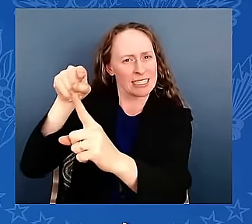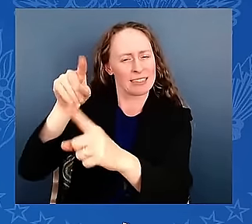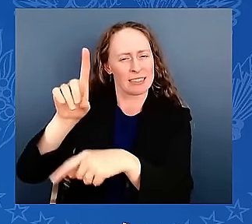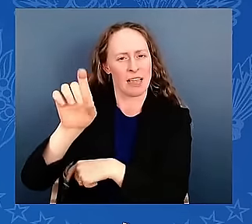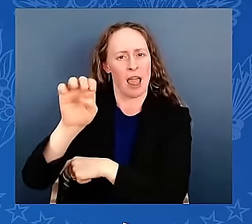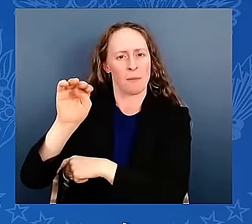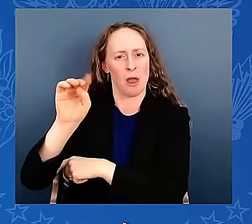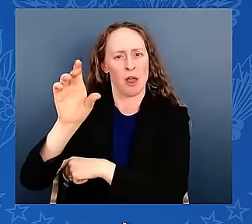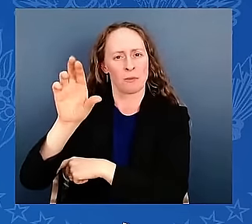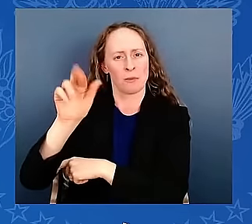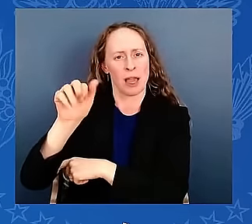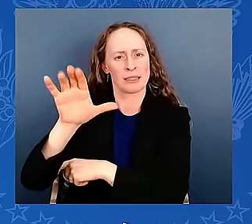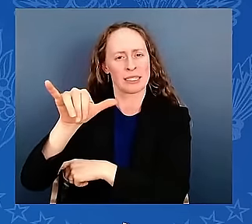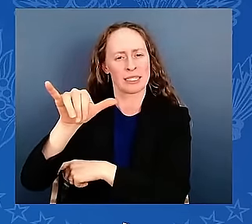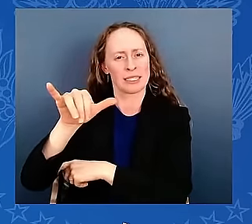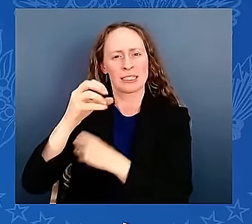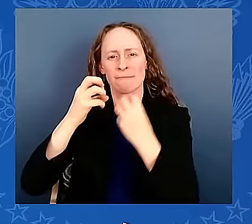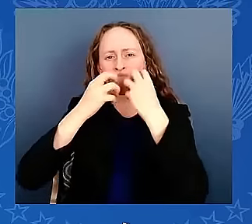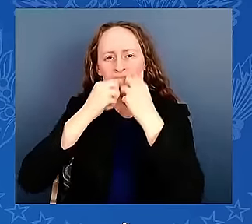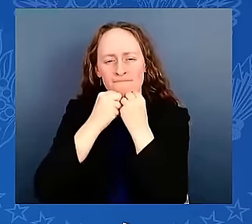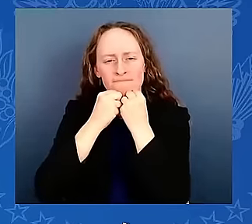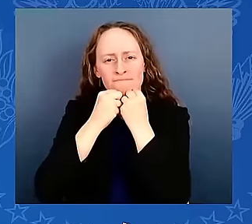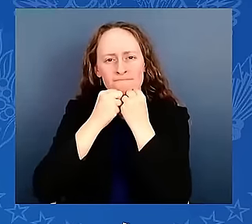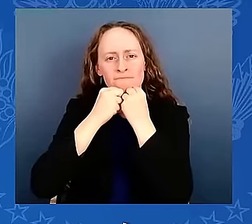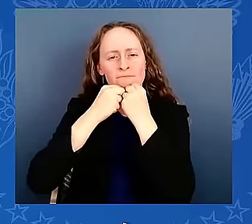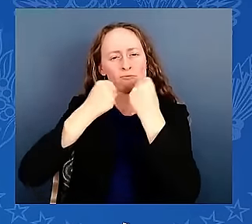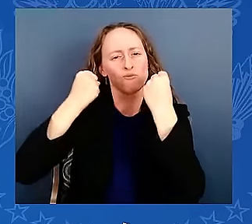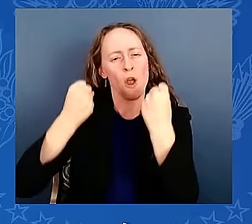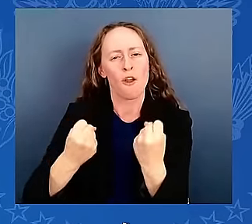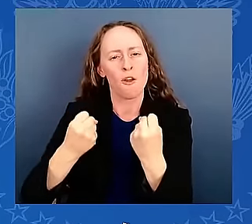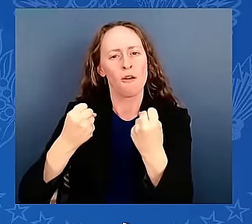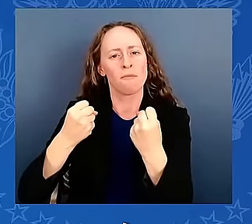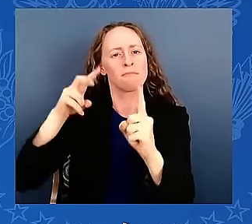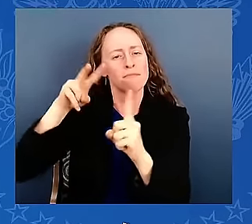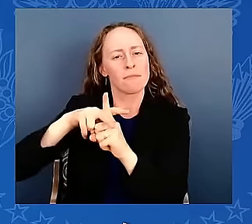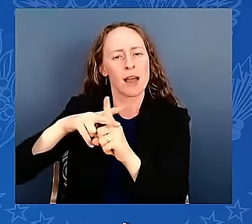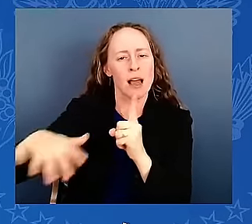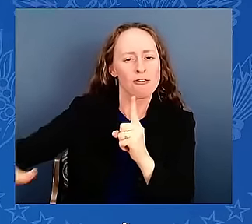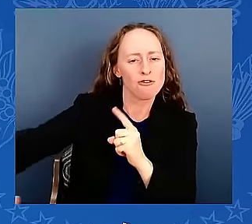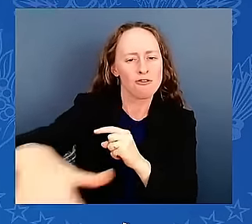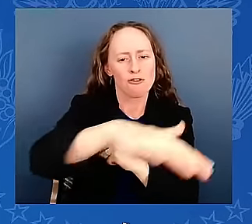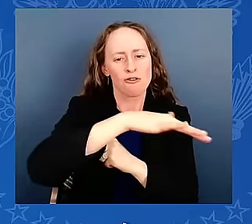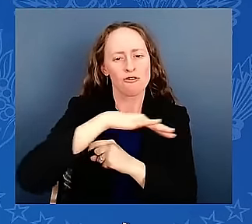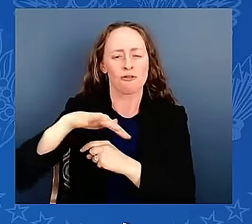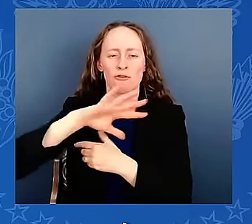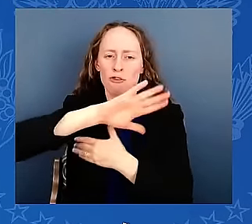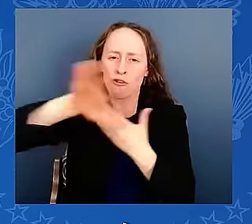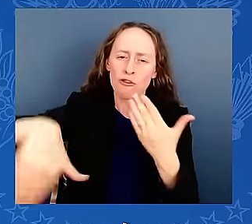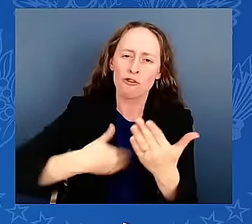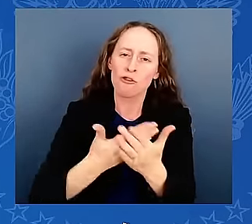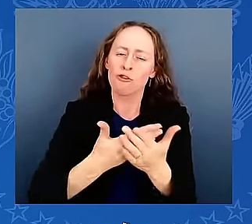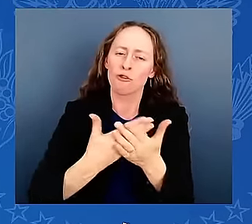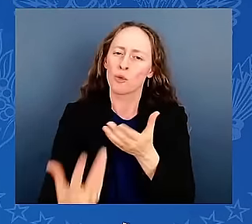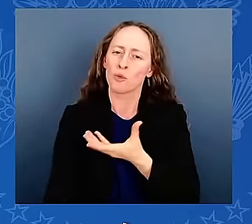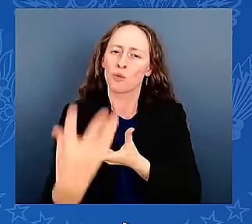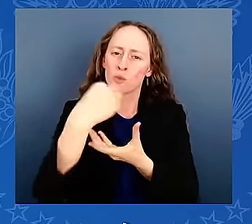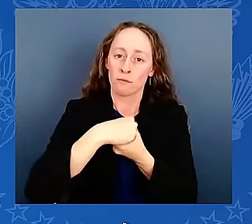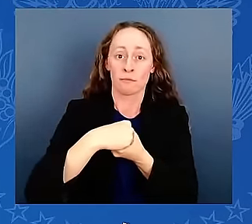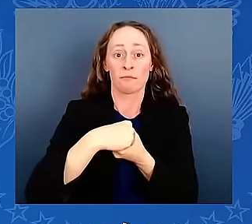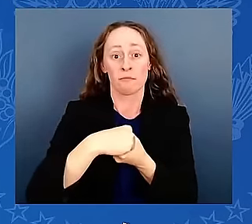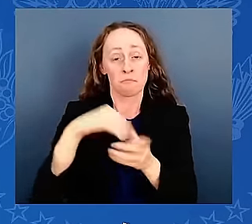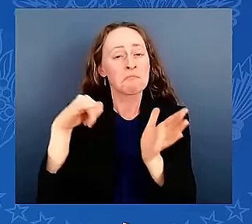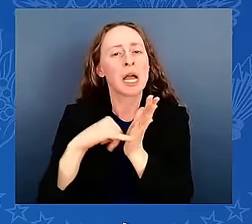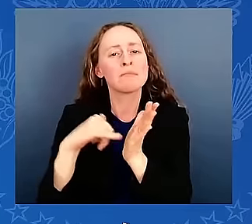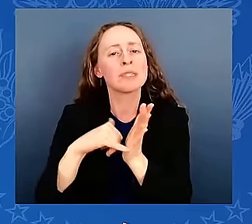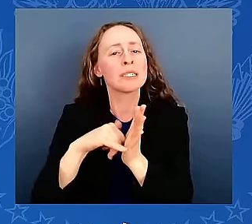inclusive. We're not asking for perfection. We're asking for platforms that empower,